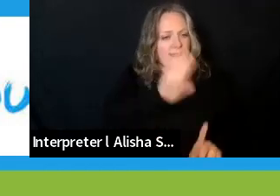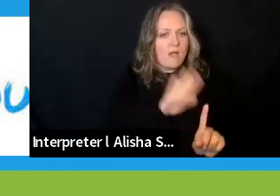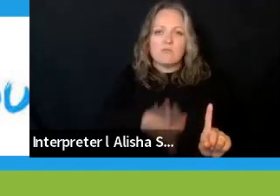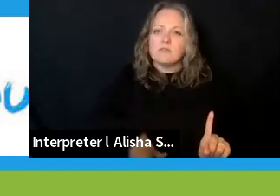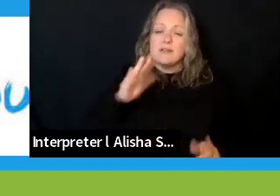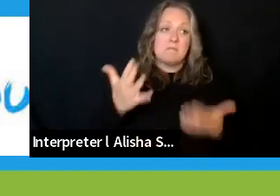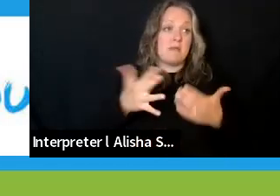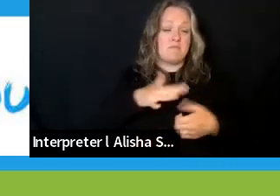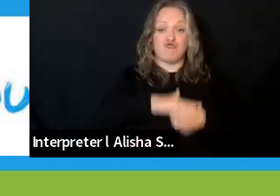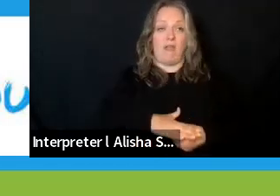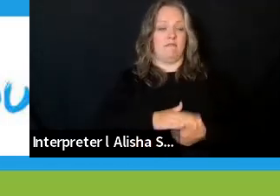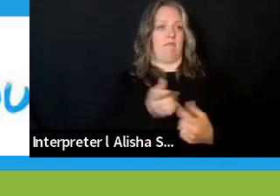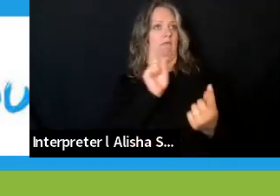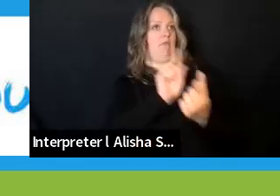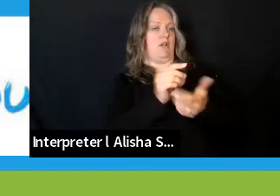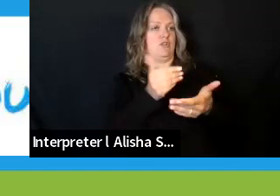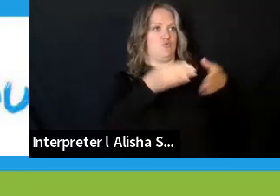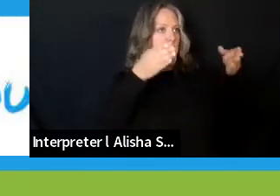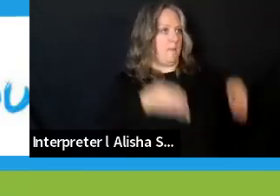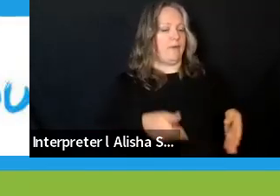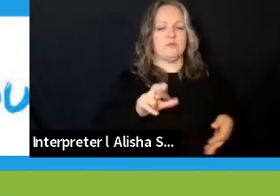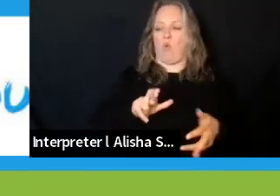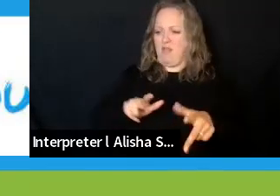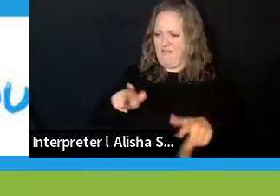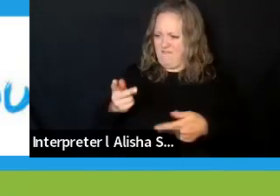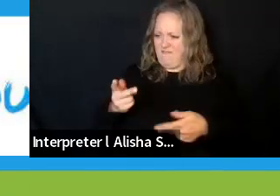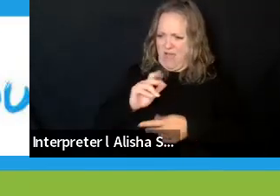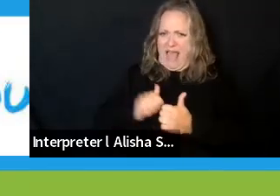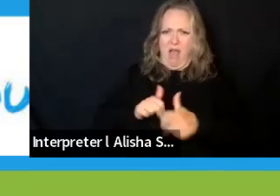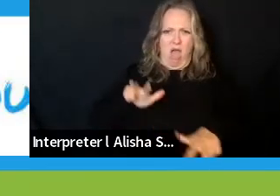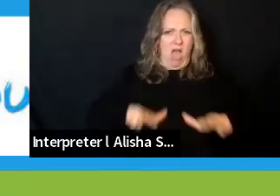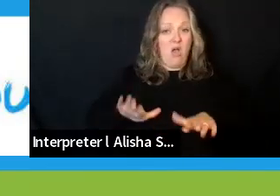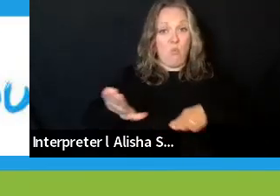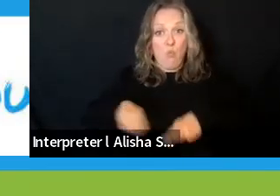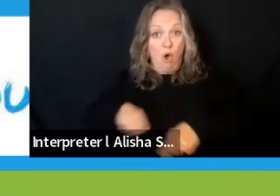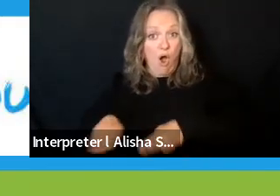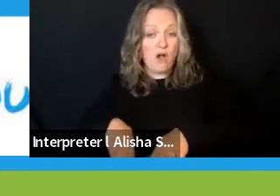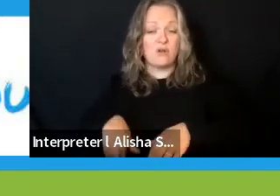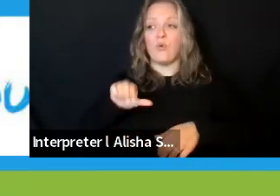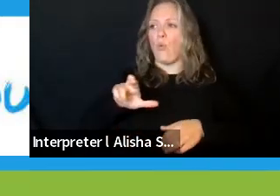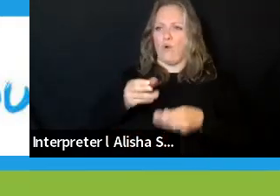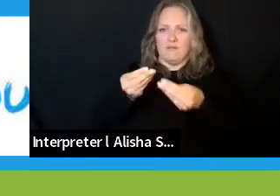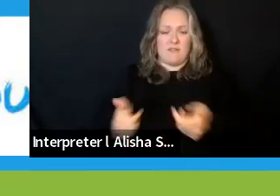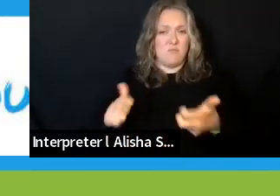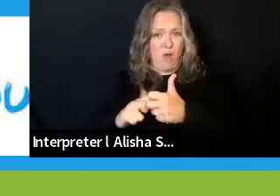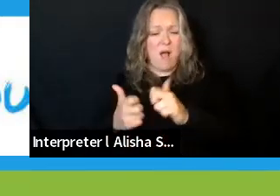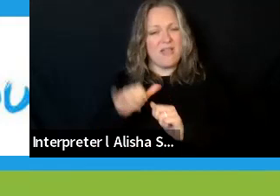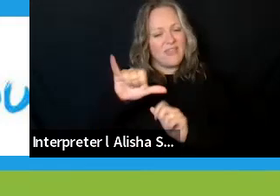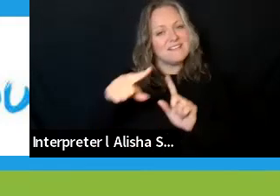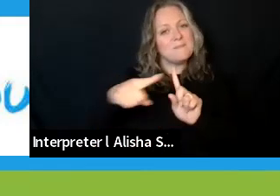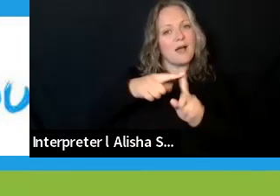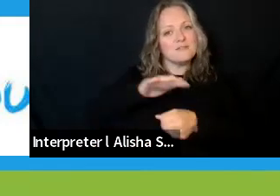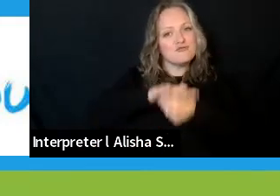new people, learning to walk, or dealing with problems. This is positive stress. There is a range